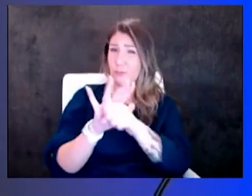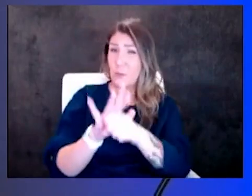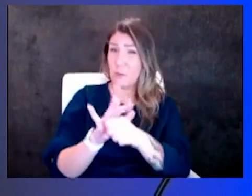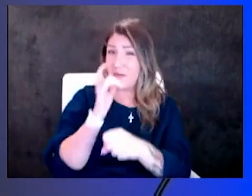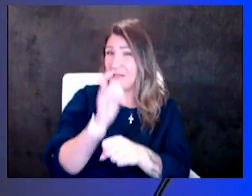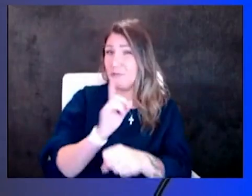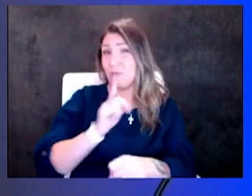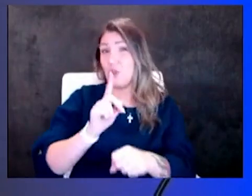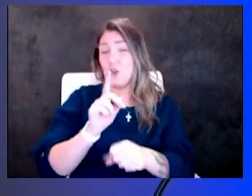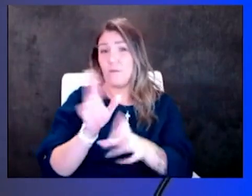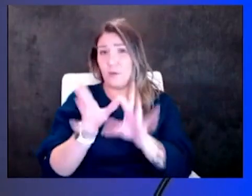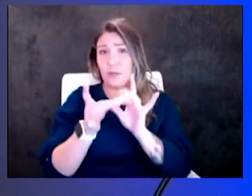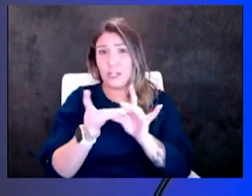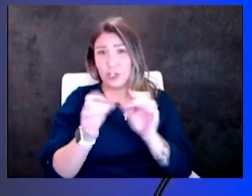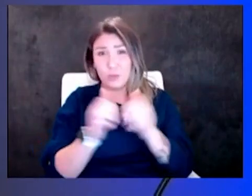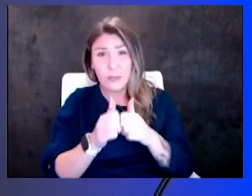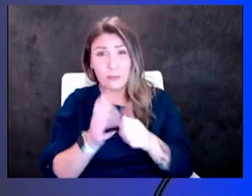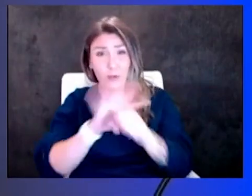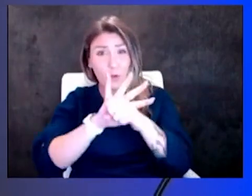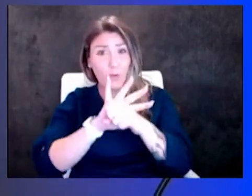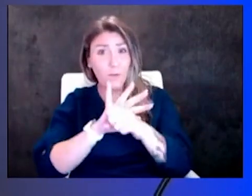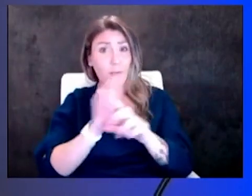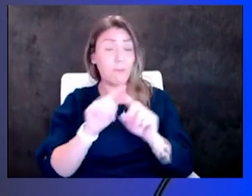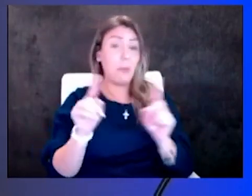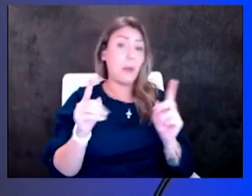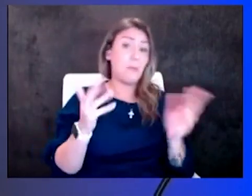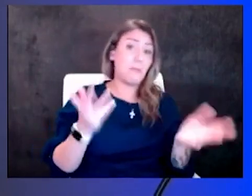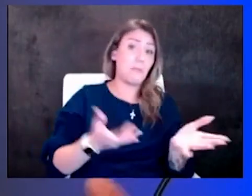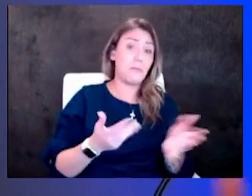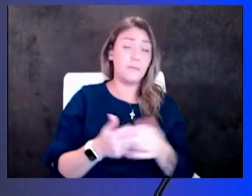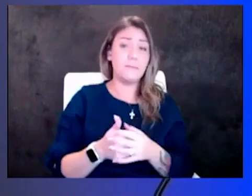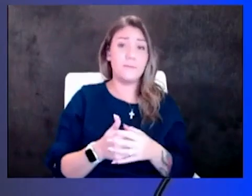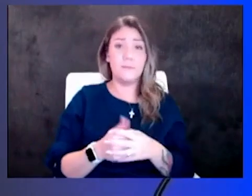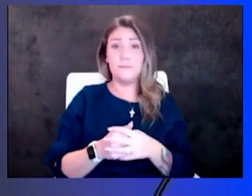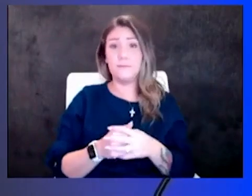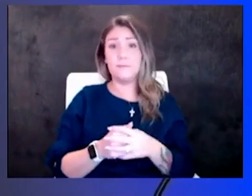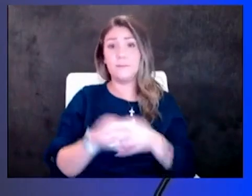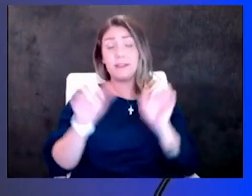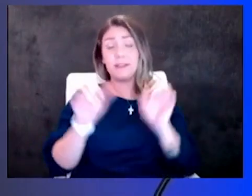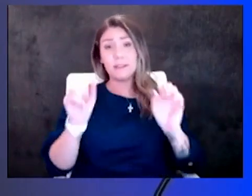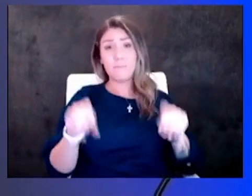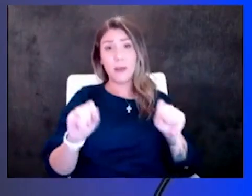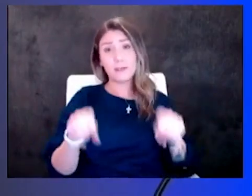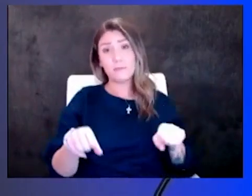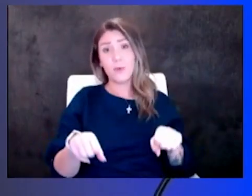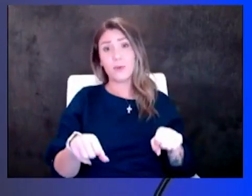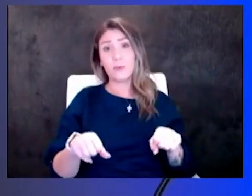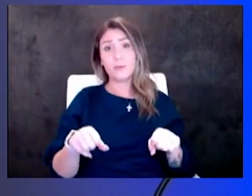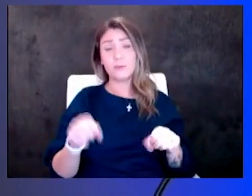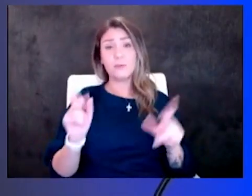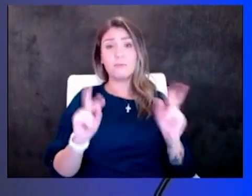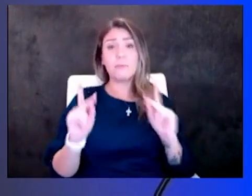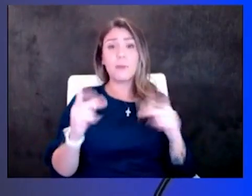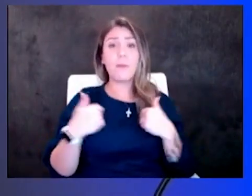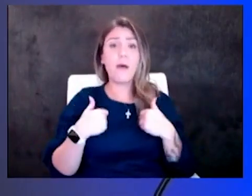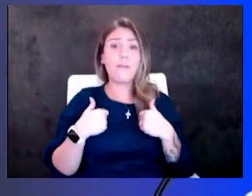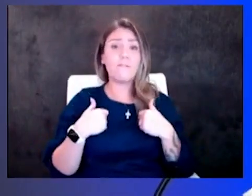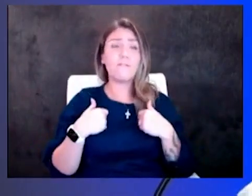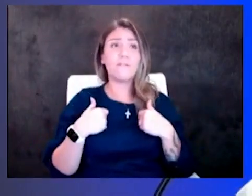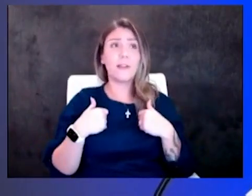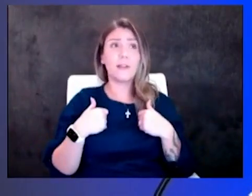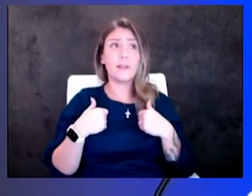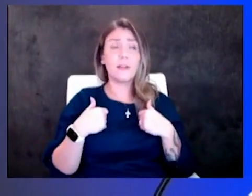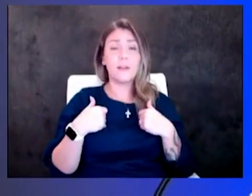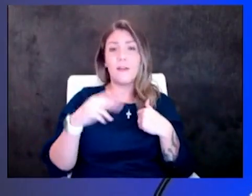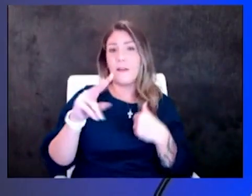that, but it's a possibility that people have vascular